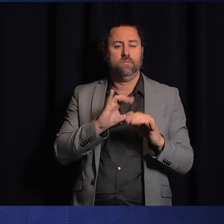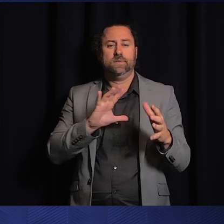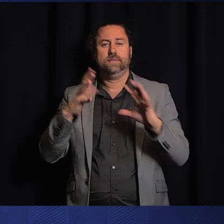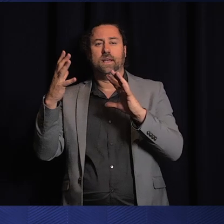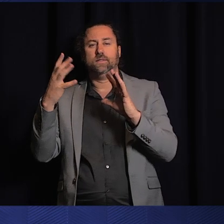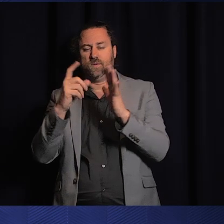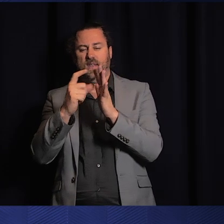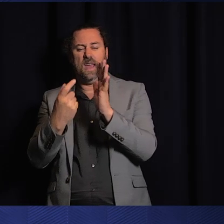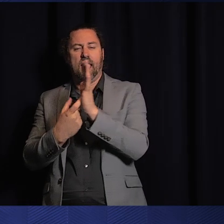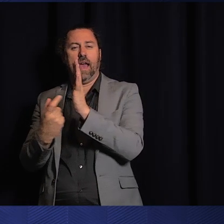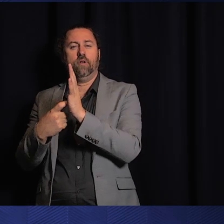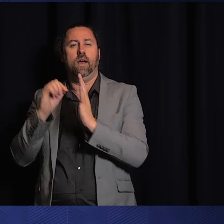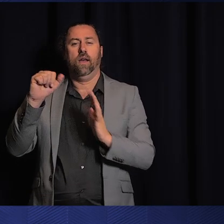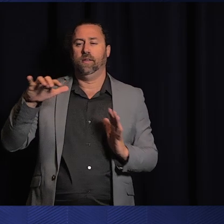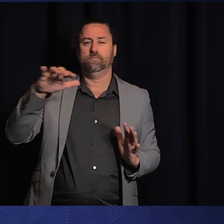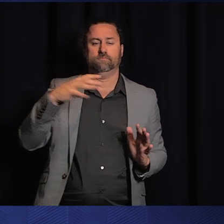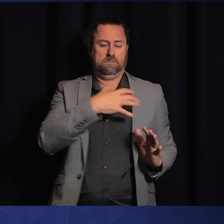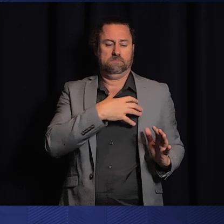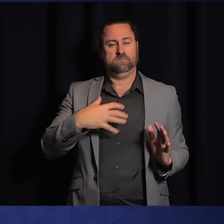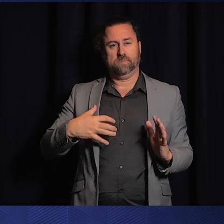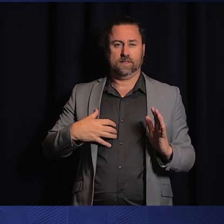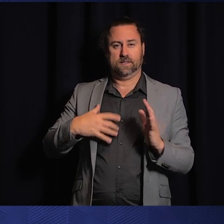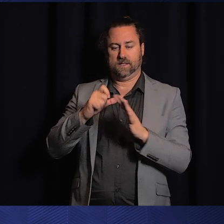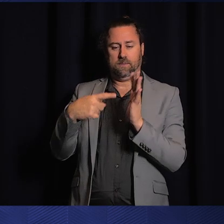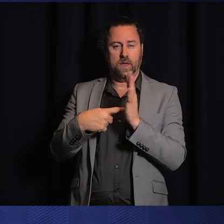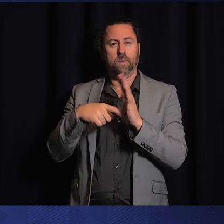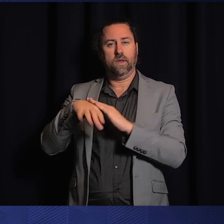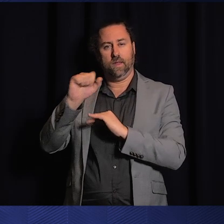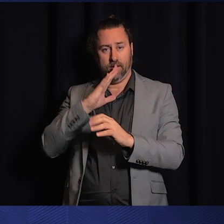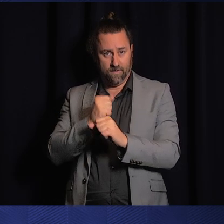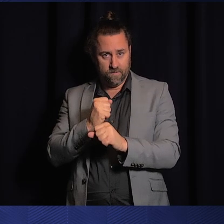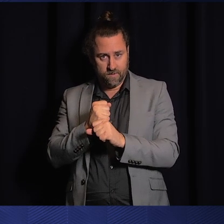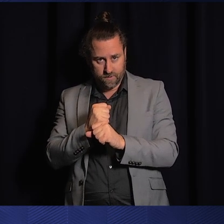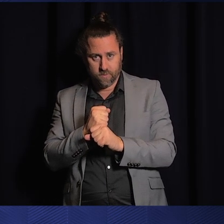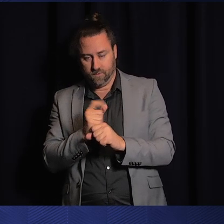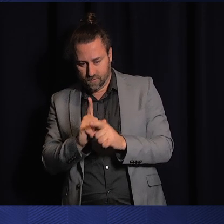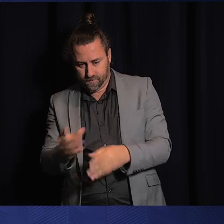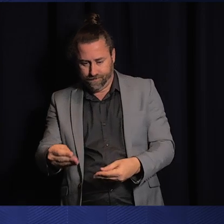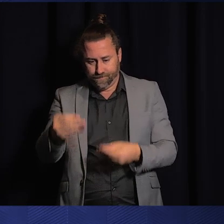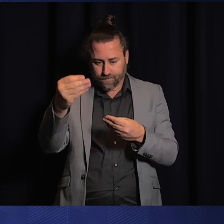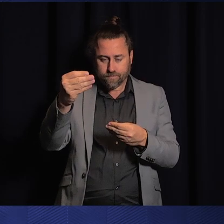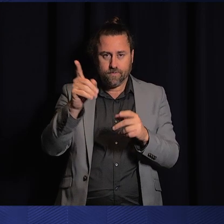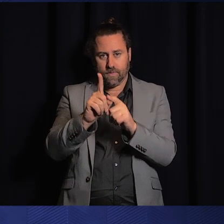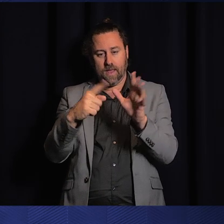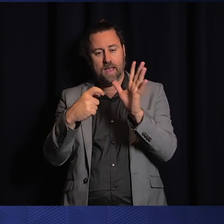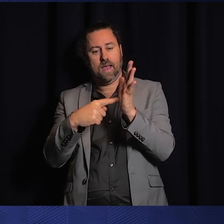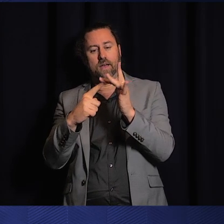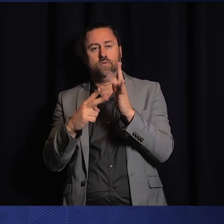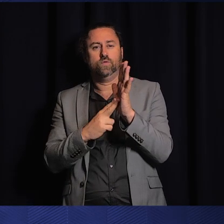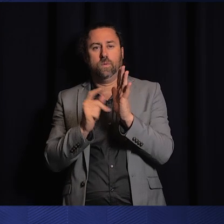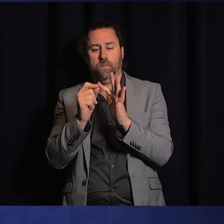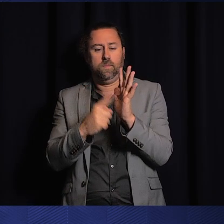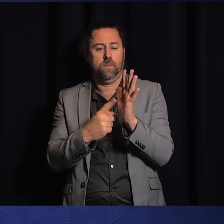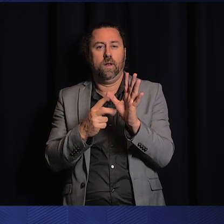Relief came up with a plan how to materialize this, so to develop an action plan. And that